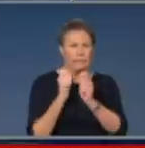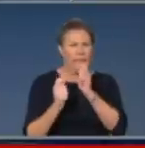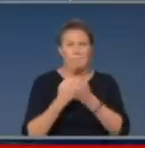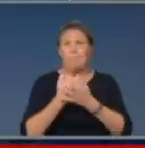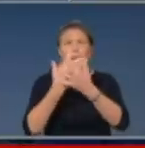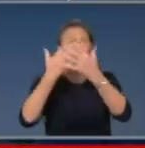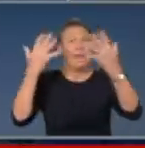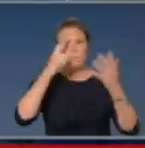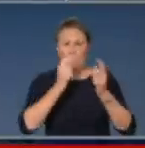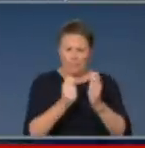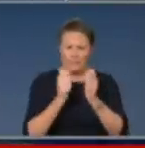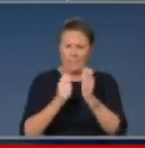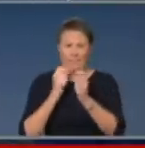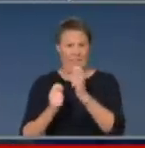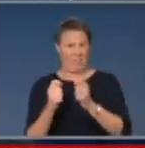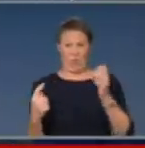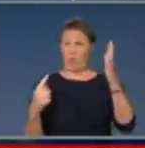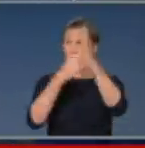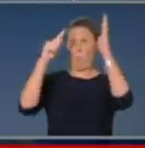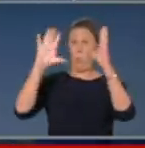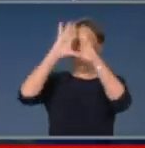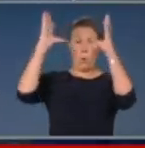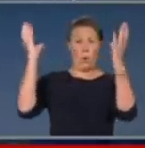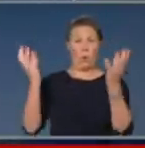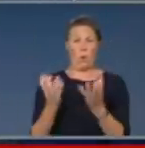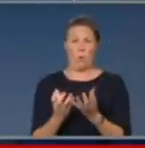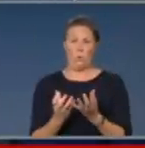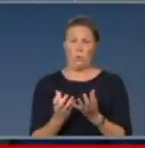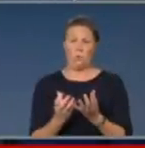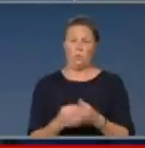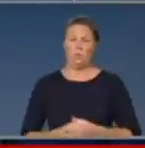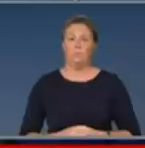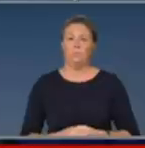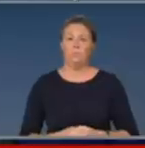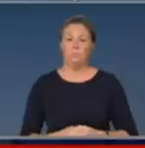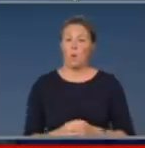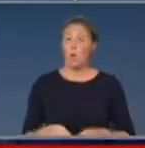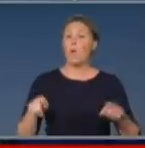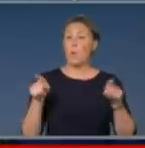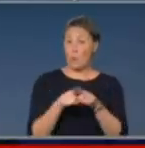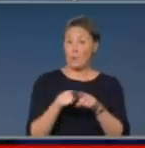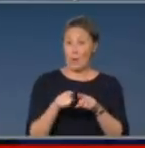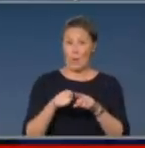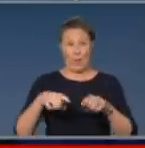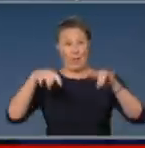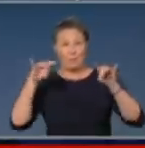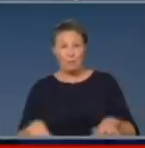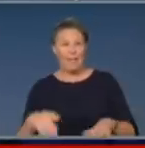a key tool for us going forward. Secondly, we're making great progress on